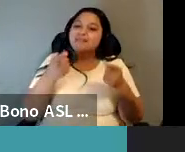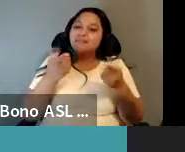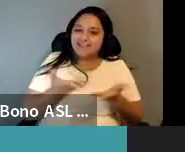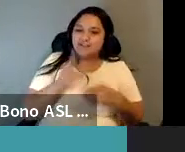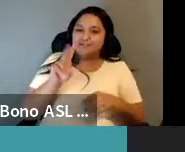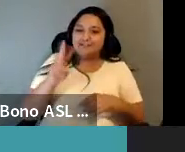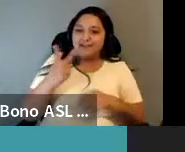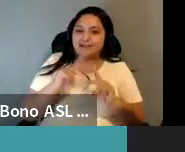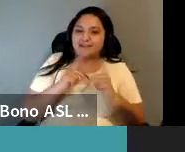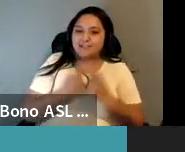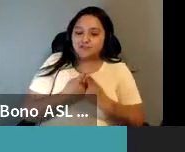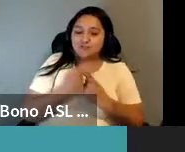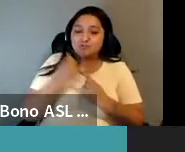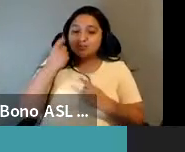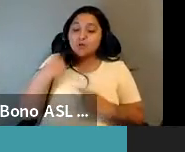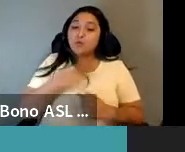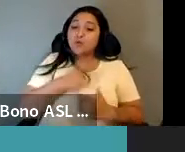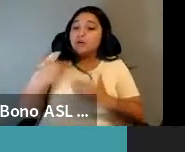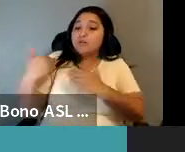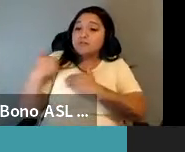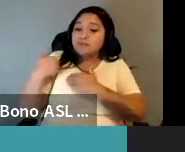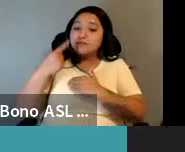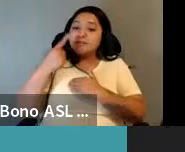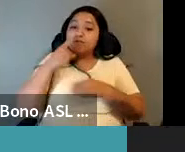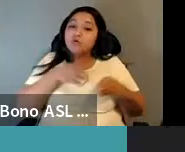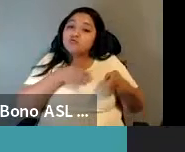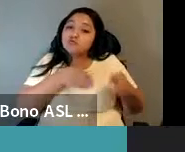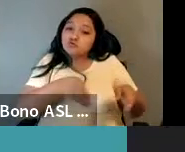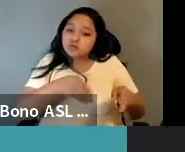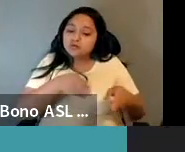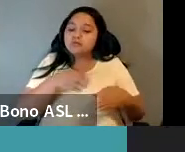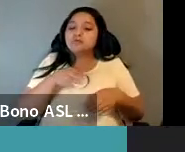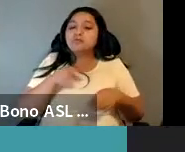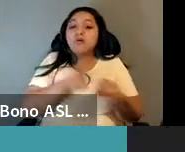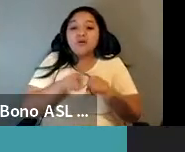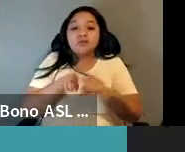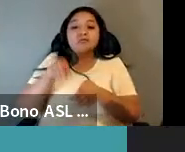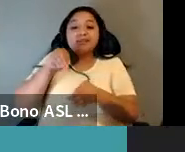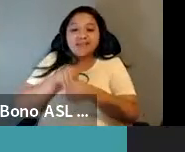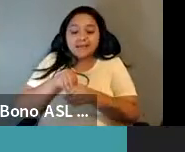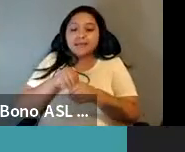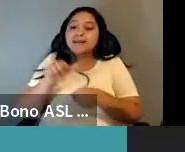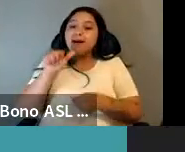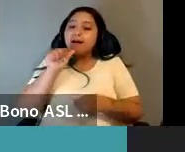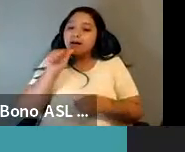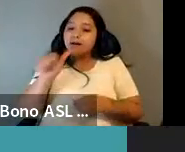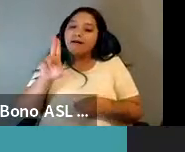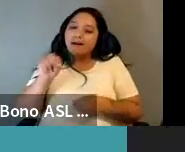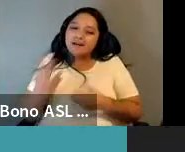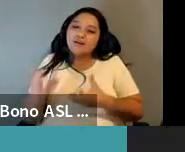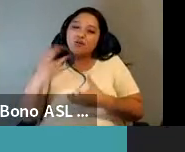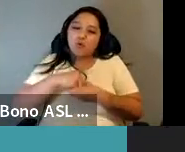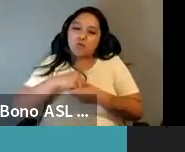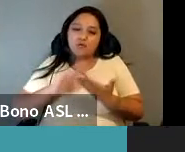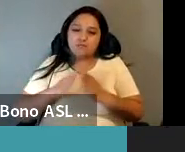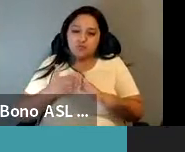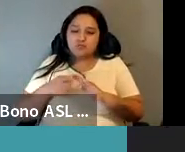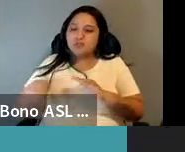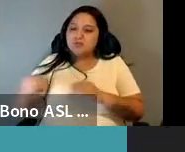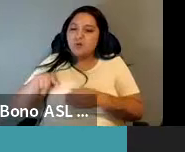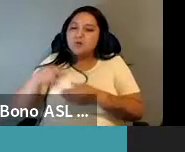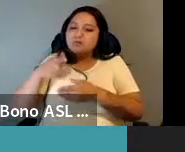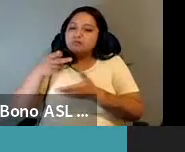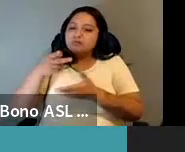responsible for the streets and the unincorporated communities. And we hear from unincorporated areas